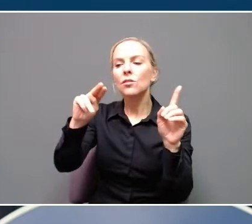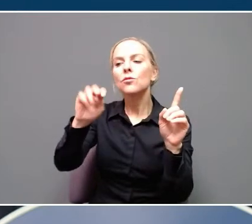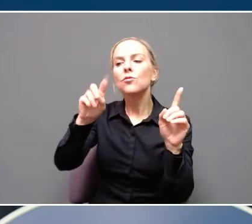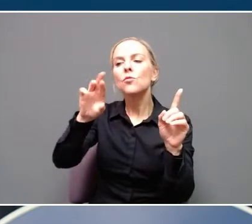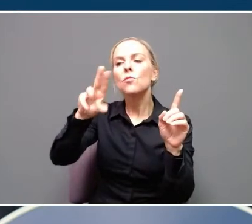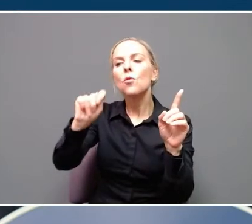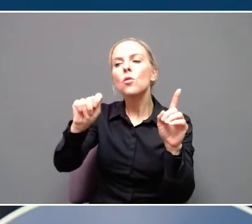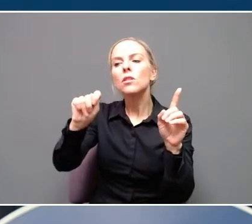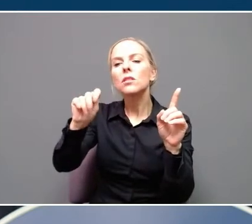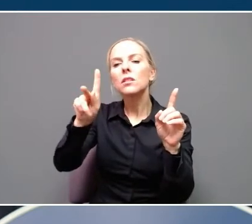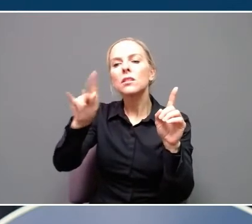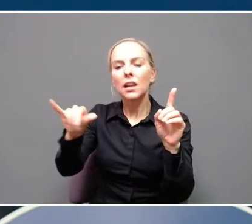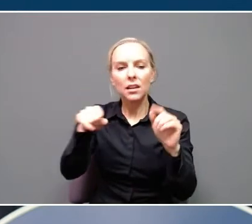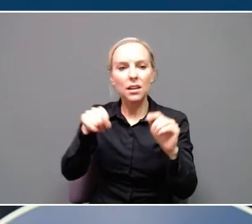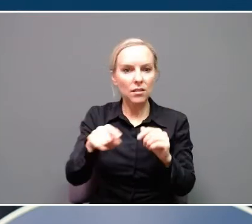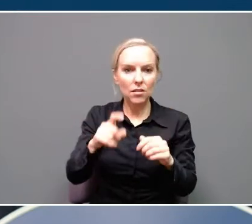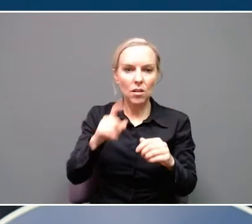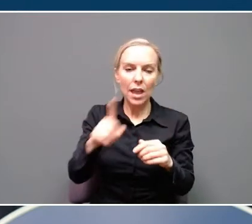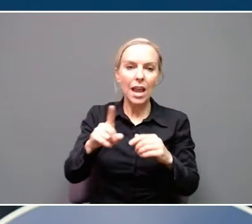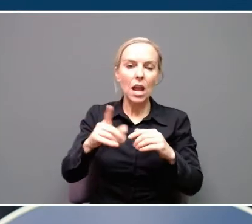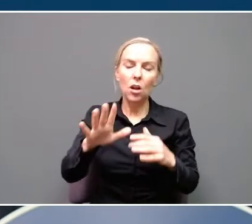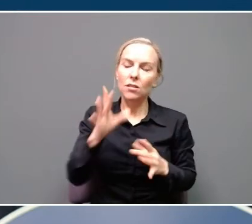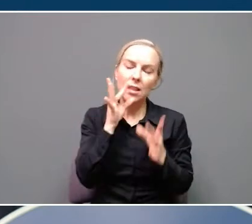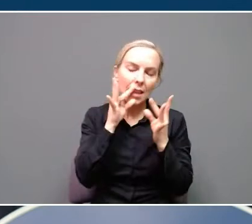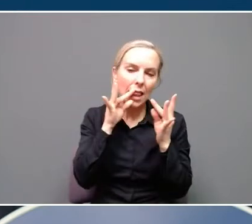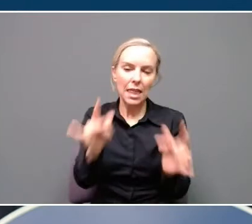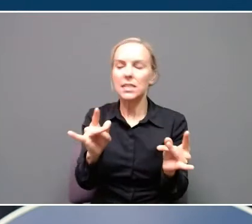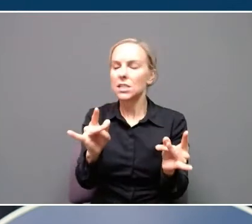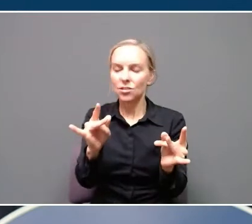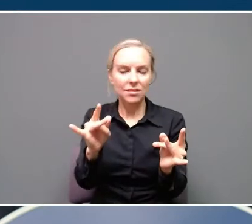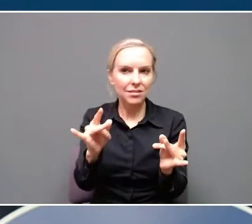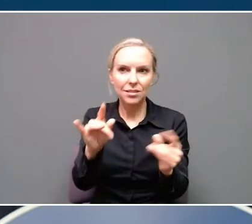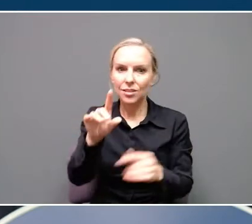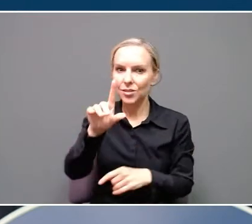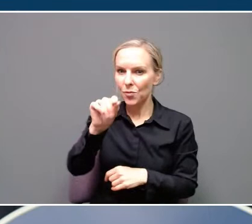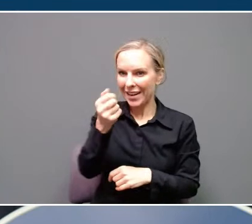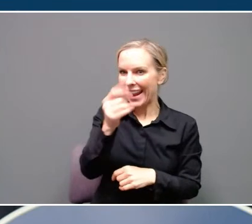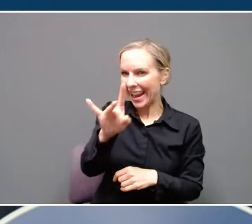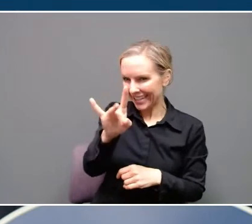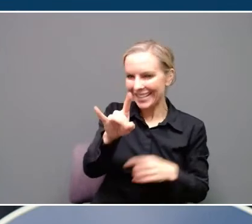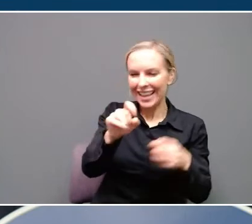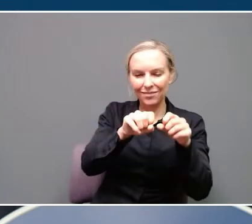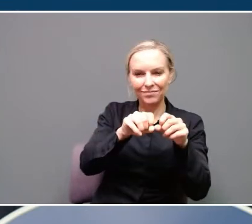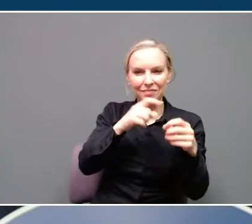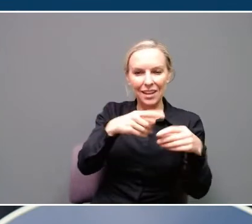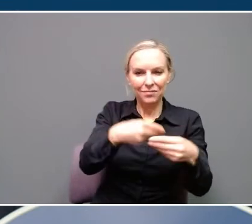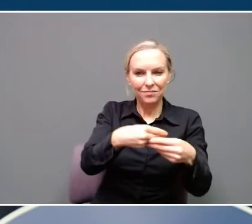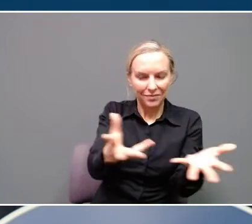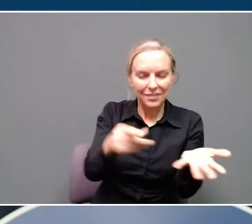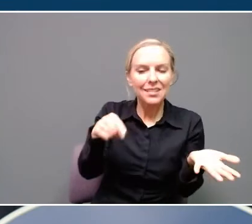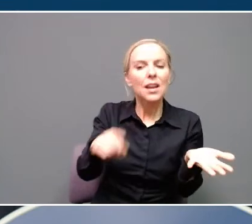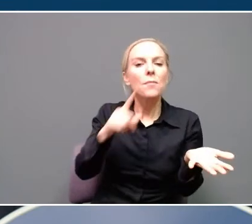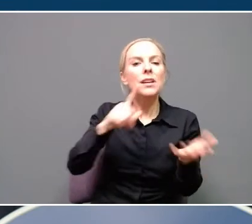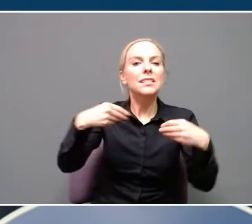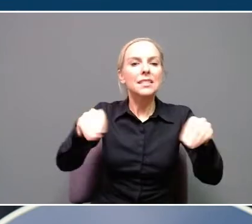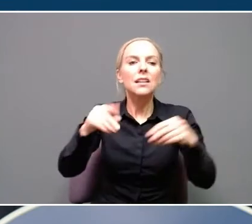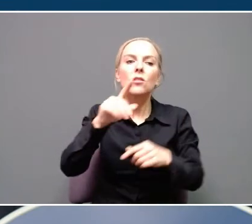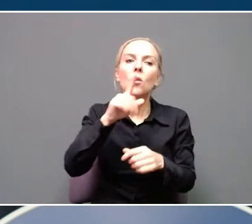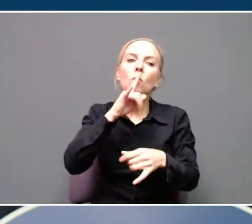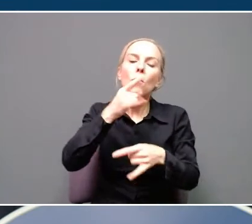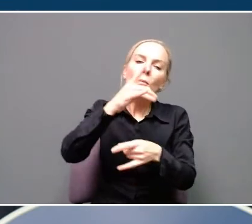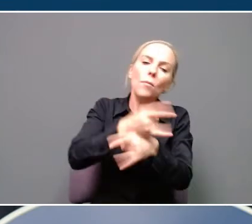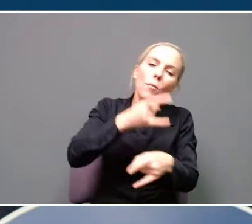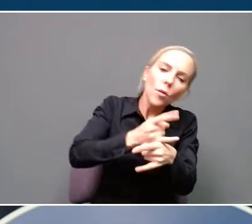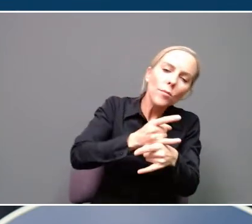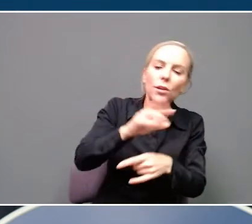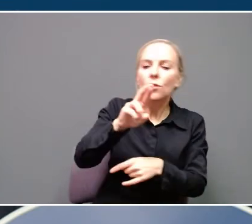its first products, which are delicious, in 2018. The company now distributes bourbon, rye, and gin to 16 states, and the